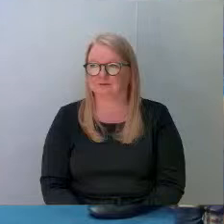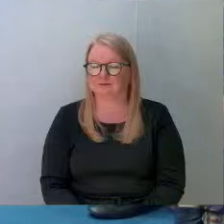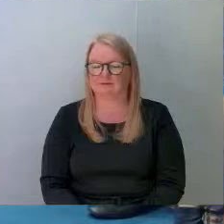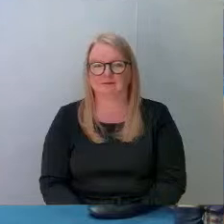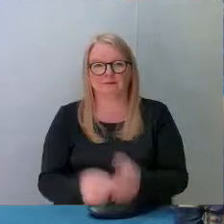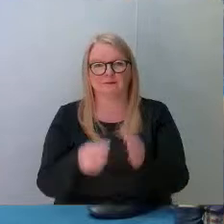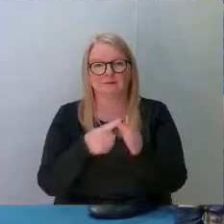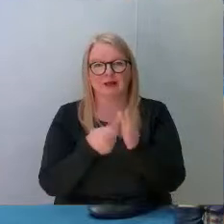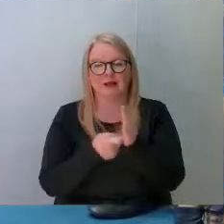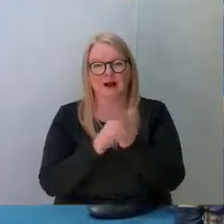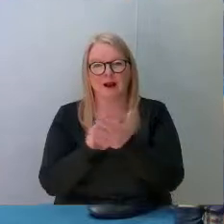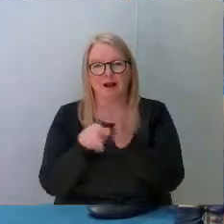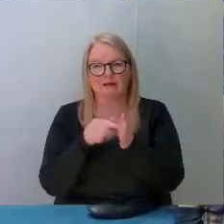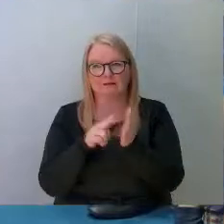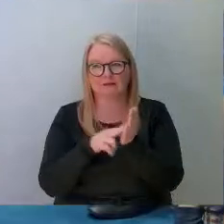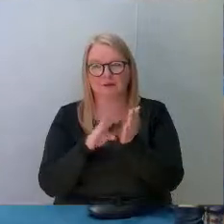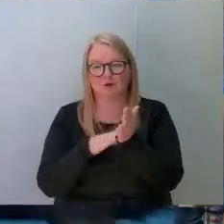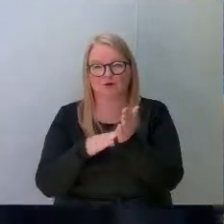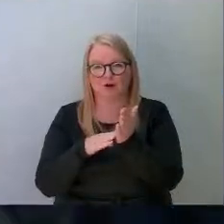Arham Rauf.